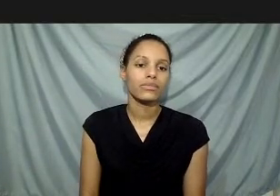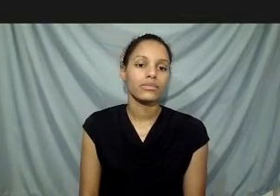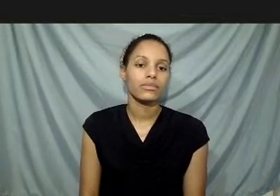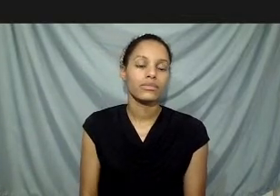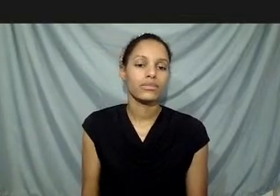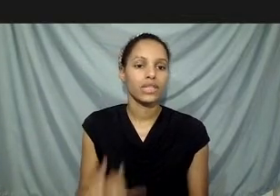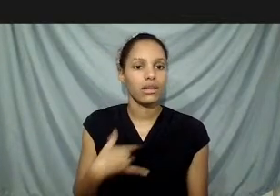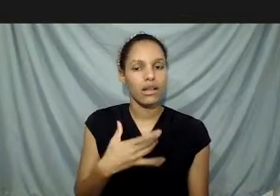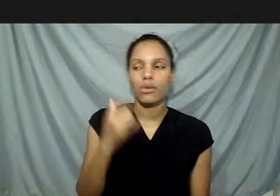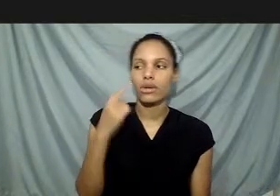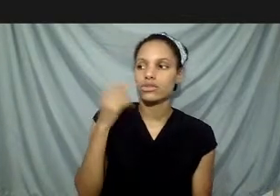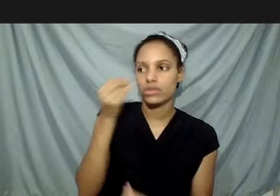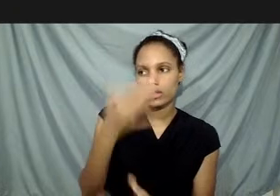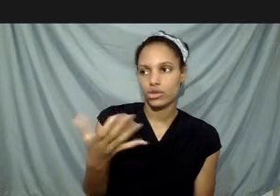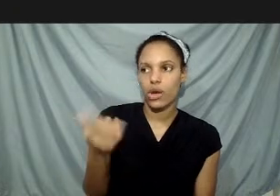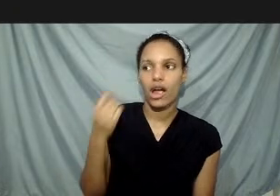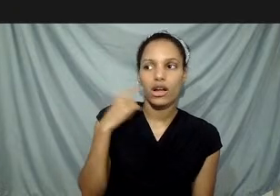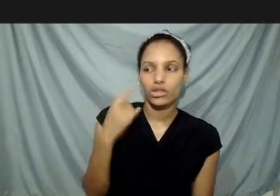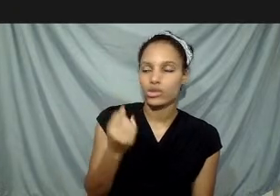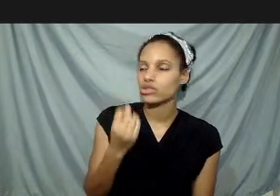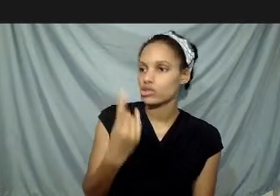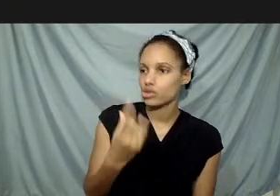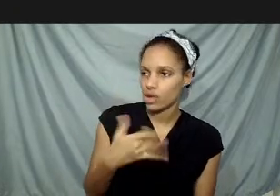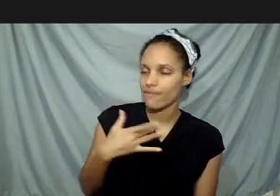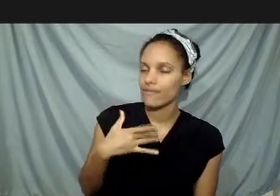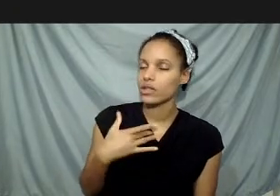I understood you, and I felt you. But I also wanted to